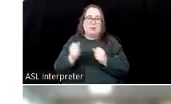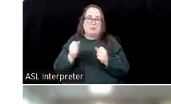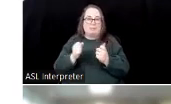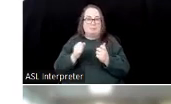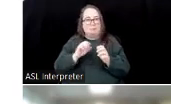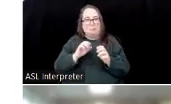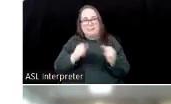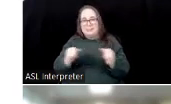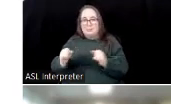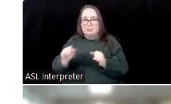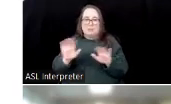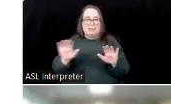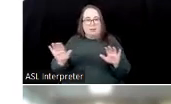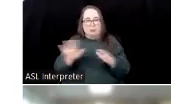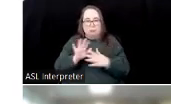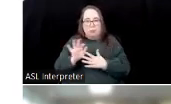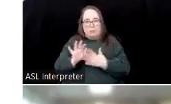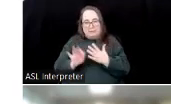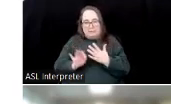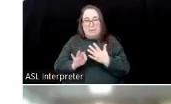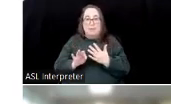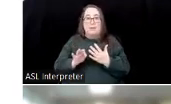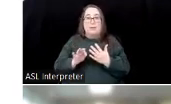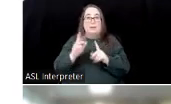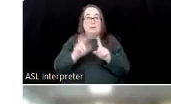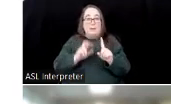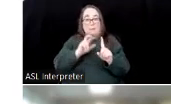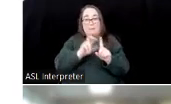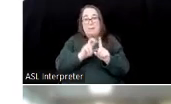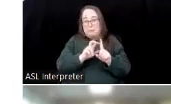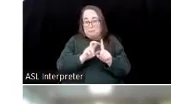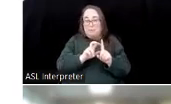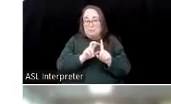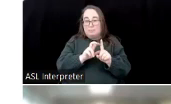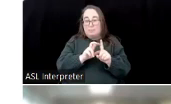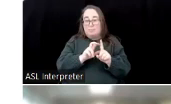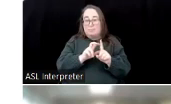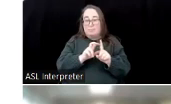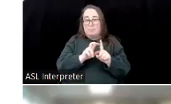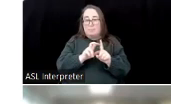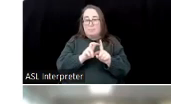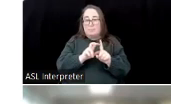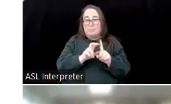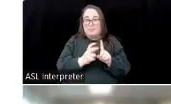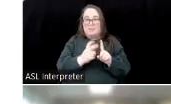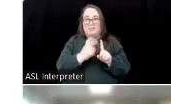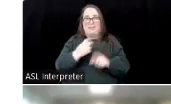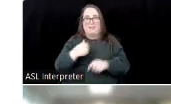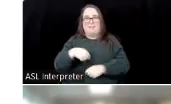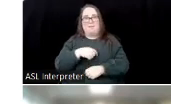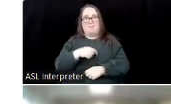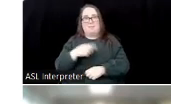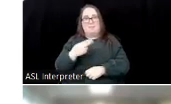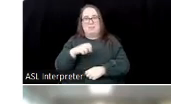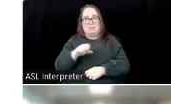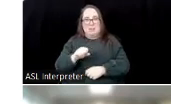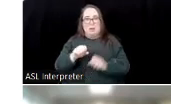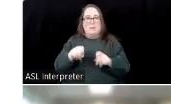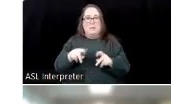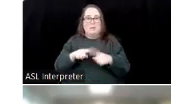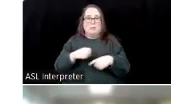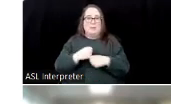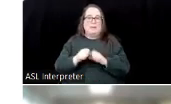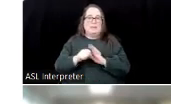choice. The Money Follows the Person demonstration gave HCS the opportunity to create a statewide housing